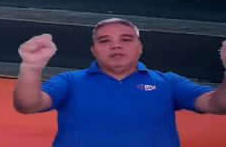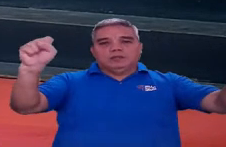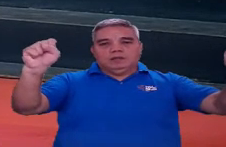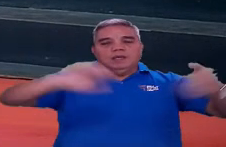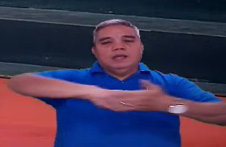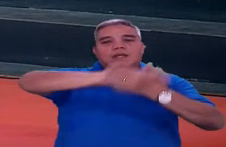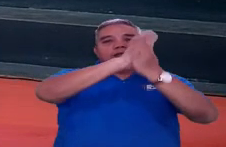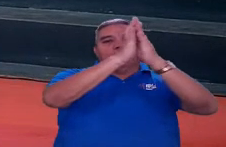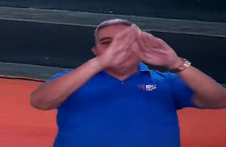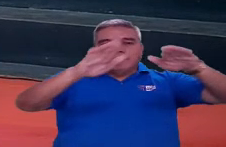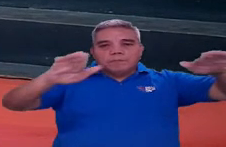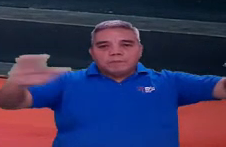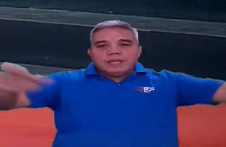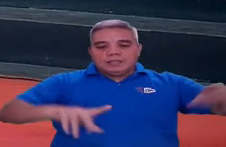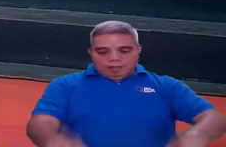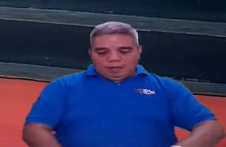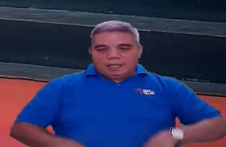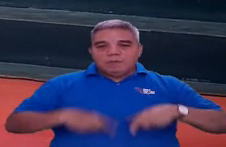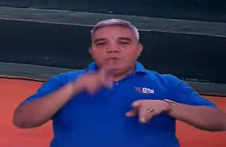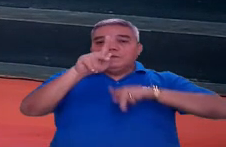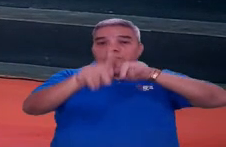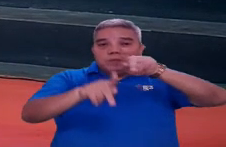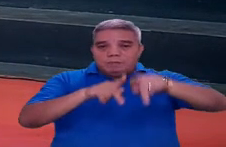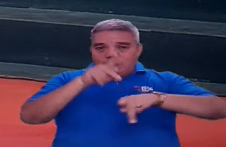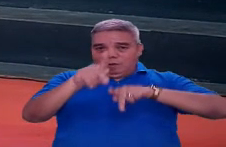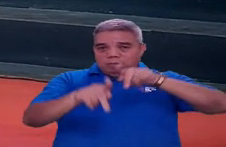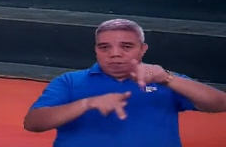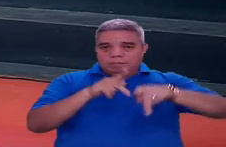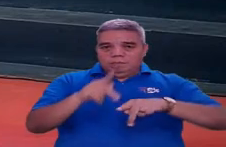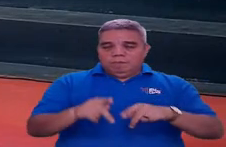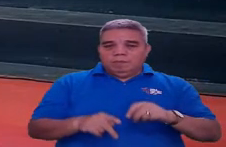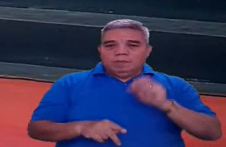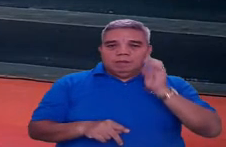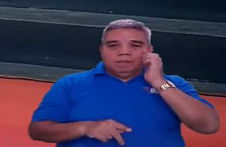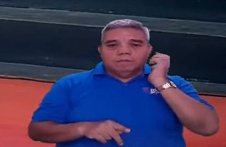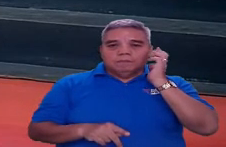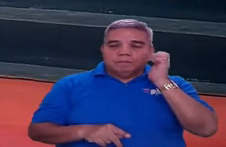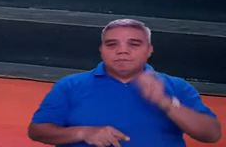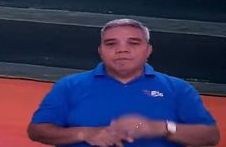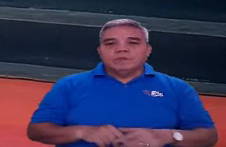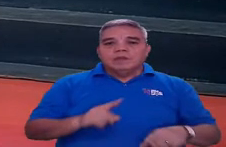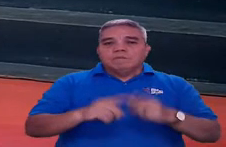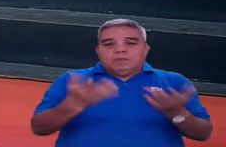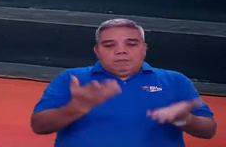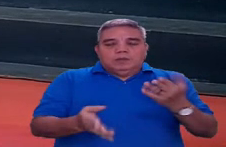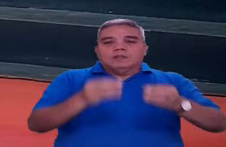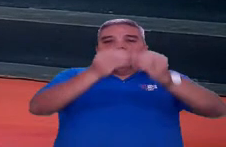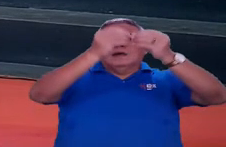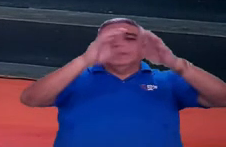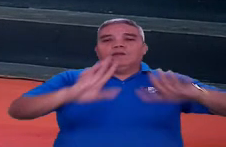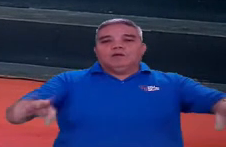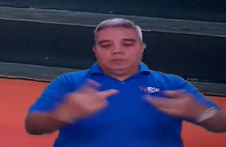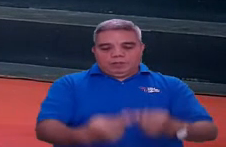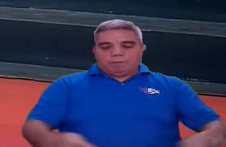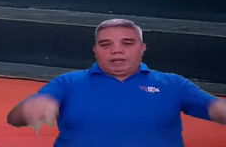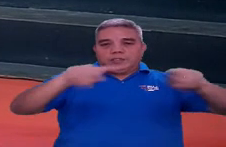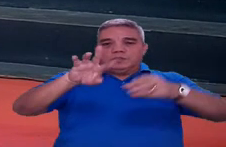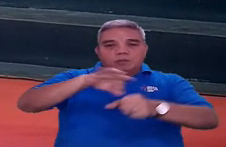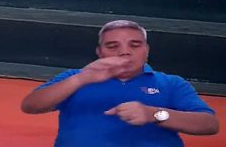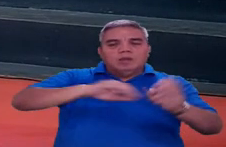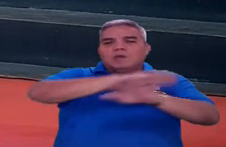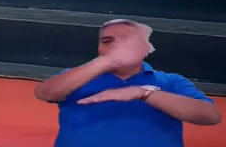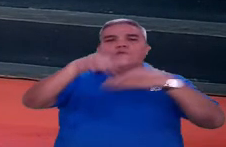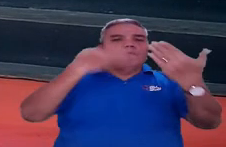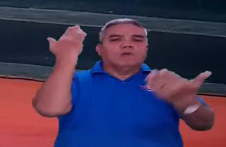us peaceably live with people. You fight for without somebody, you're going to lose that precious souls